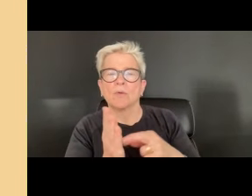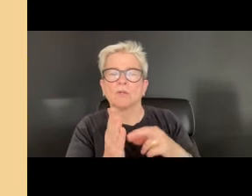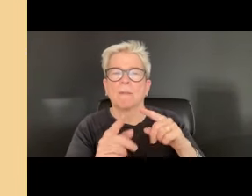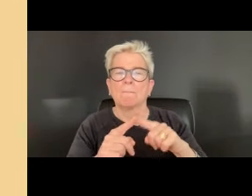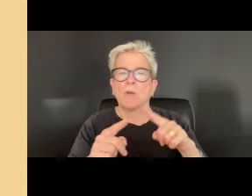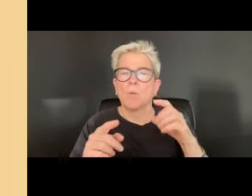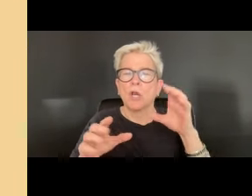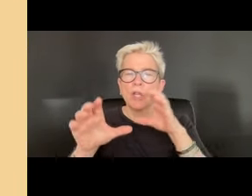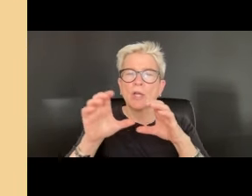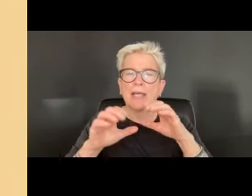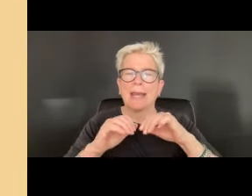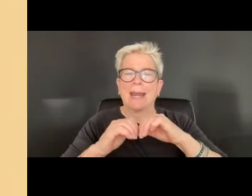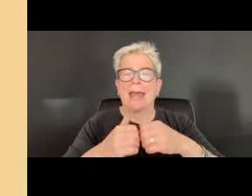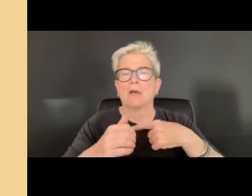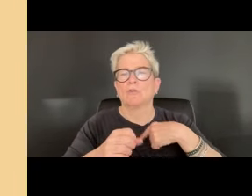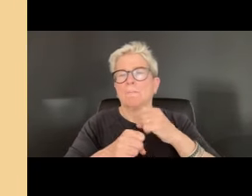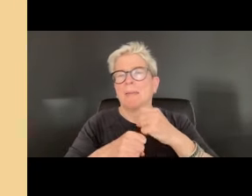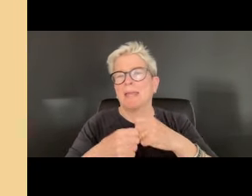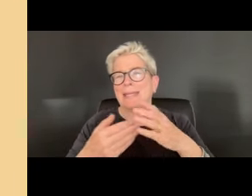easier.